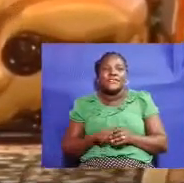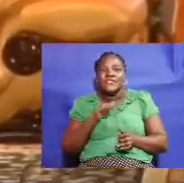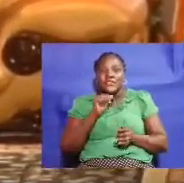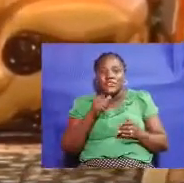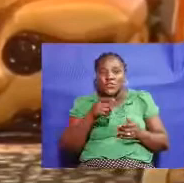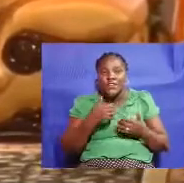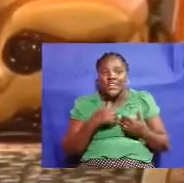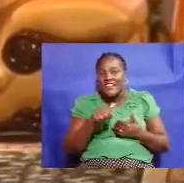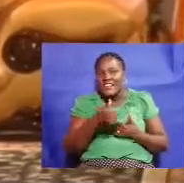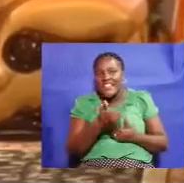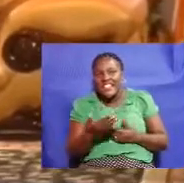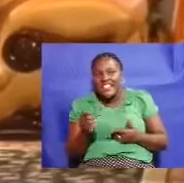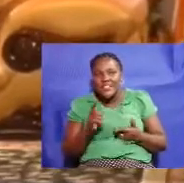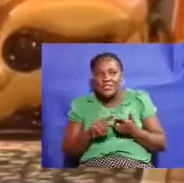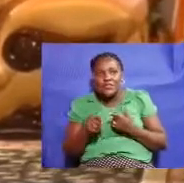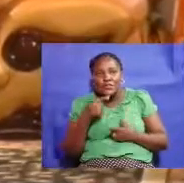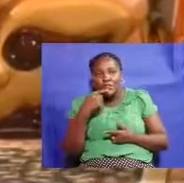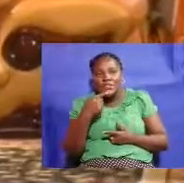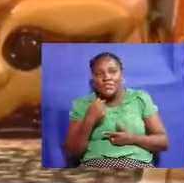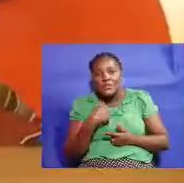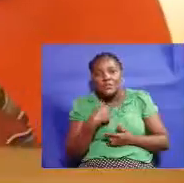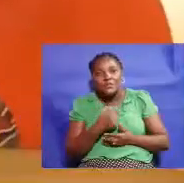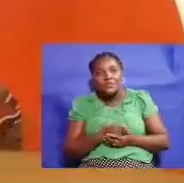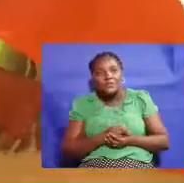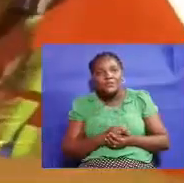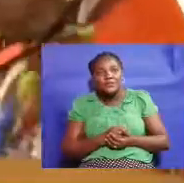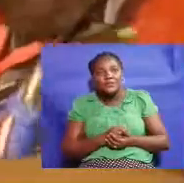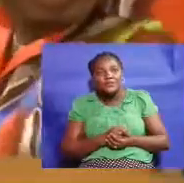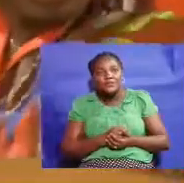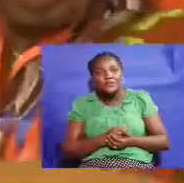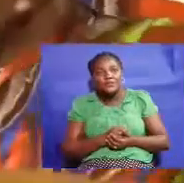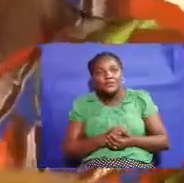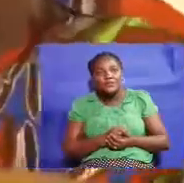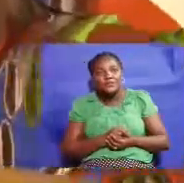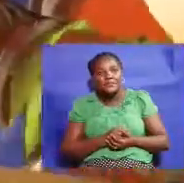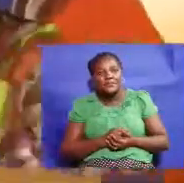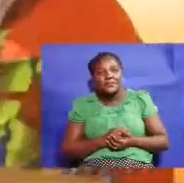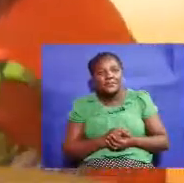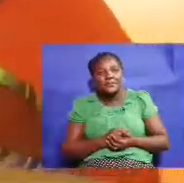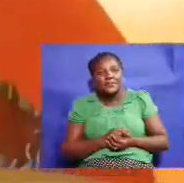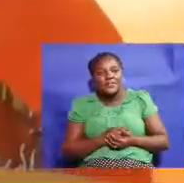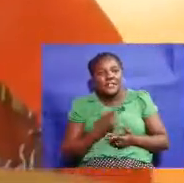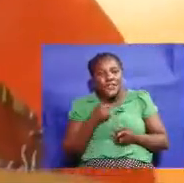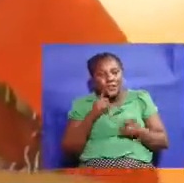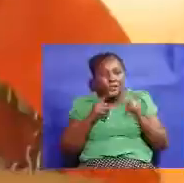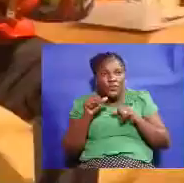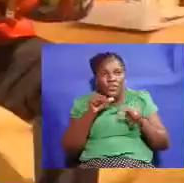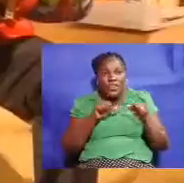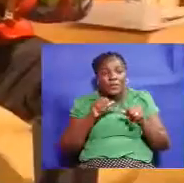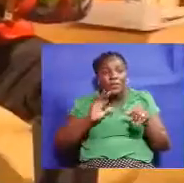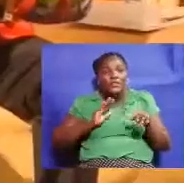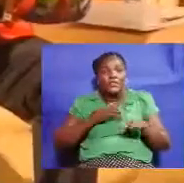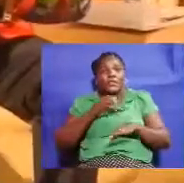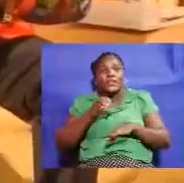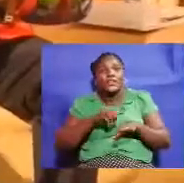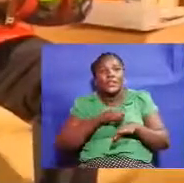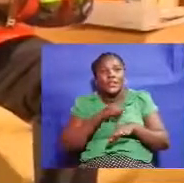engagement. Do you know we are running out of time? Baby. Yeah. Aside this, don't you have anything to tell